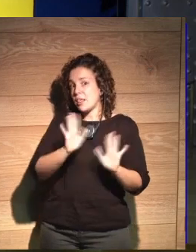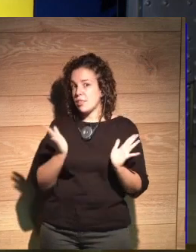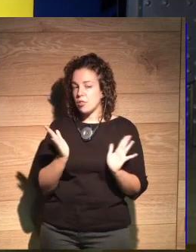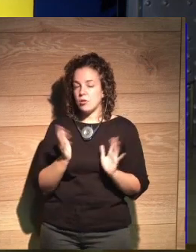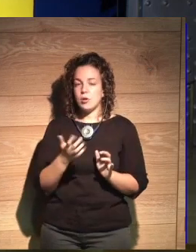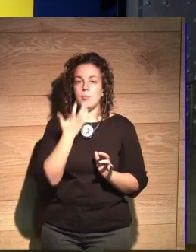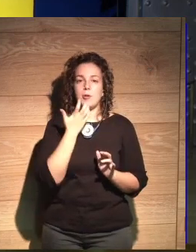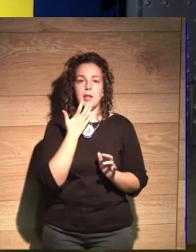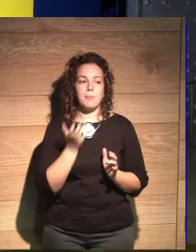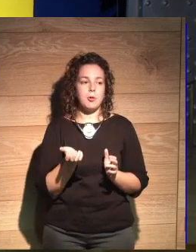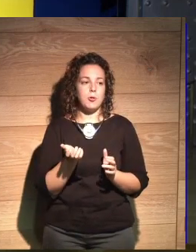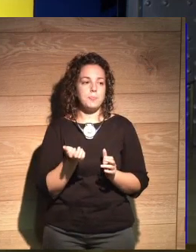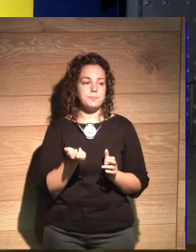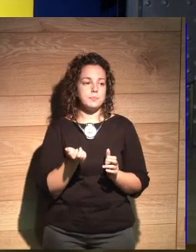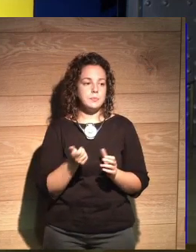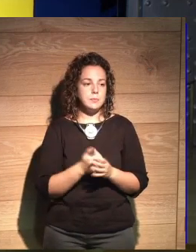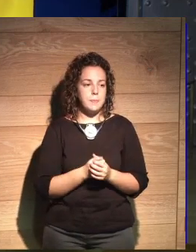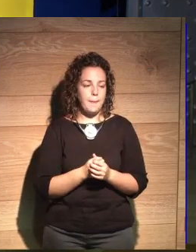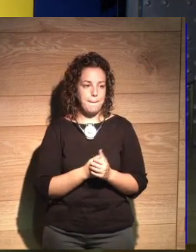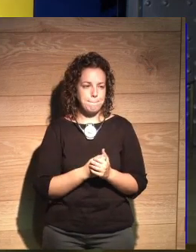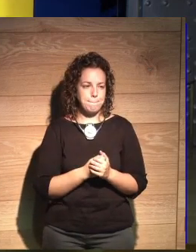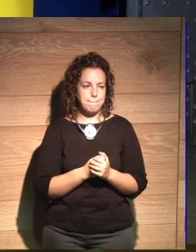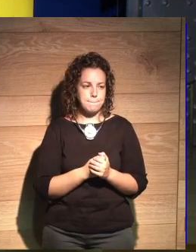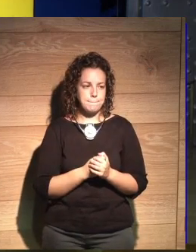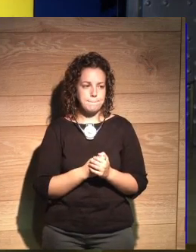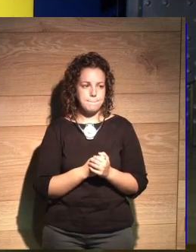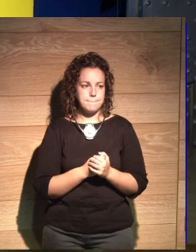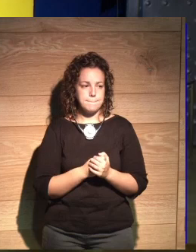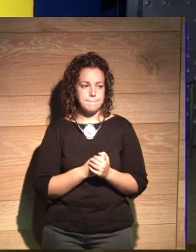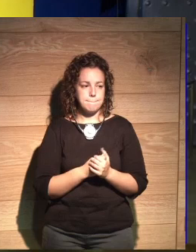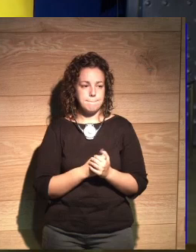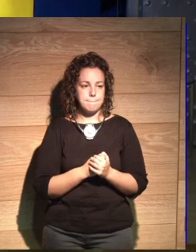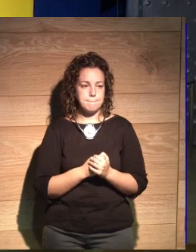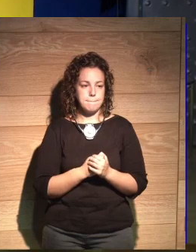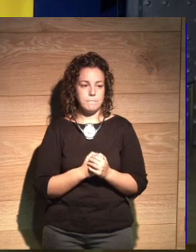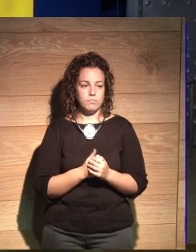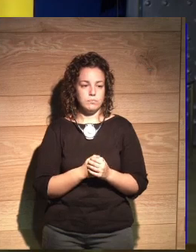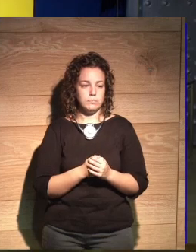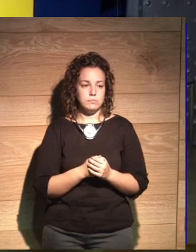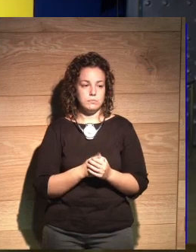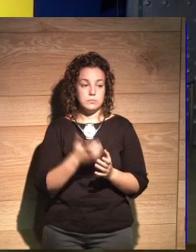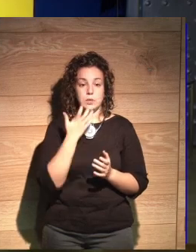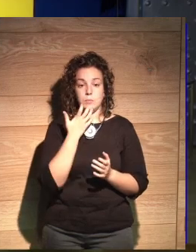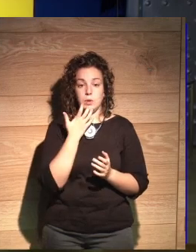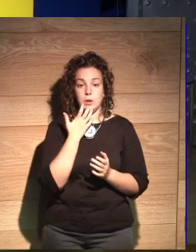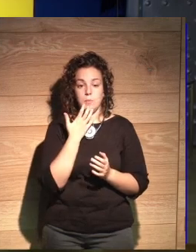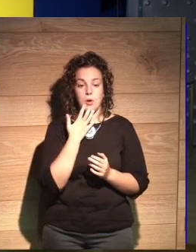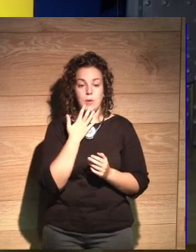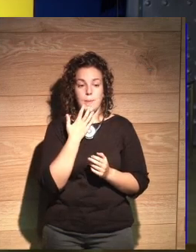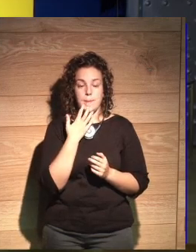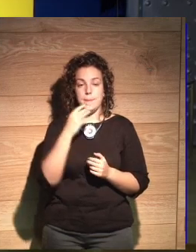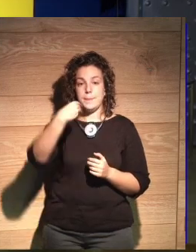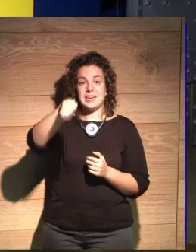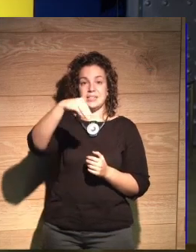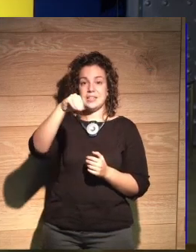Catalan prime minister, and then for a year you're guaranteed to have a Basque prime minister, and then for a year you're guaranteed to have a Galician prime